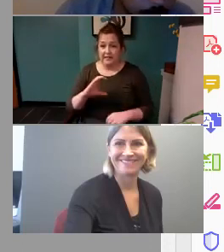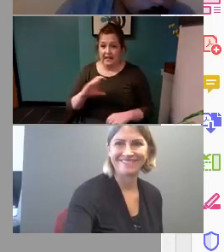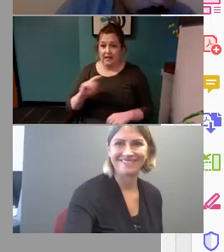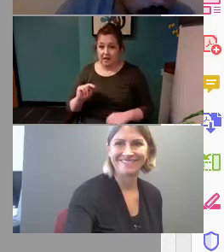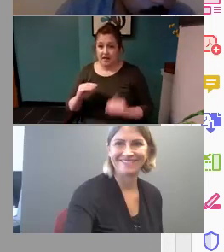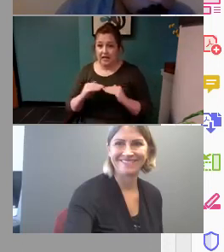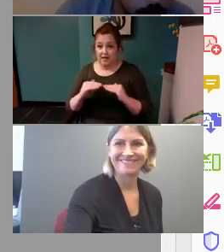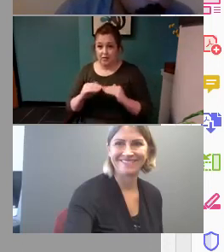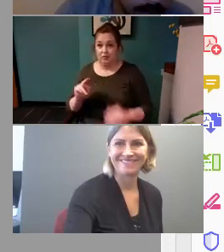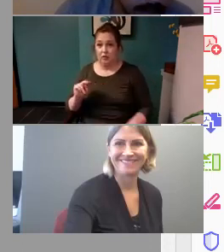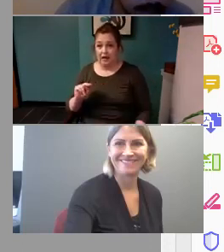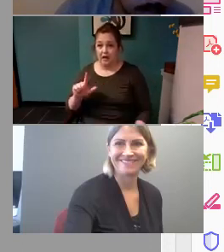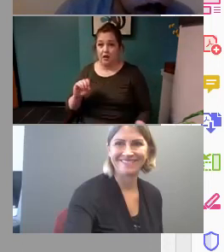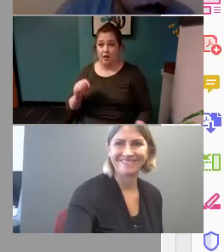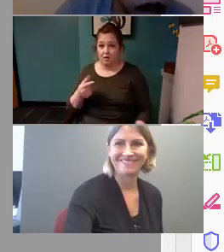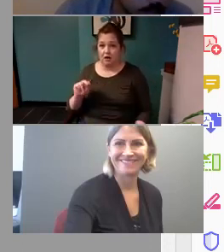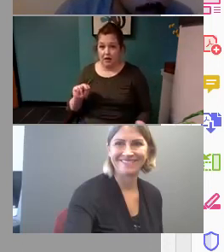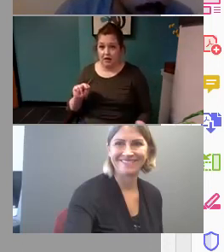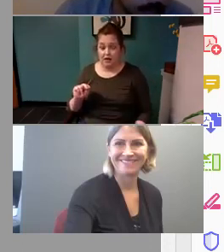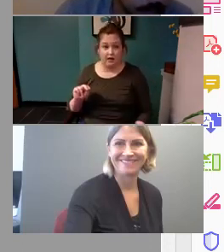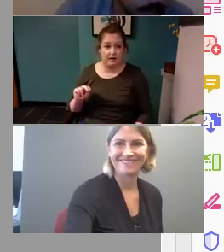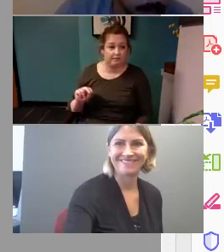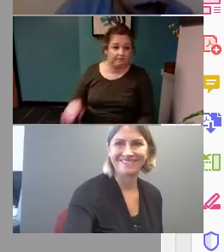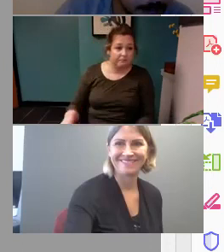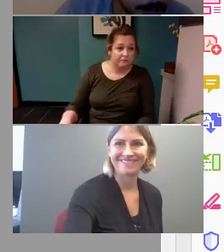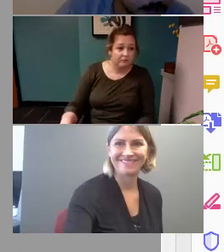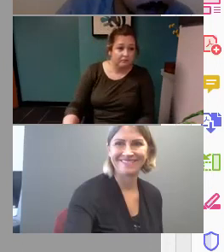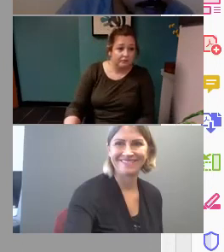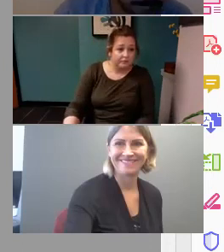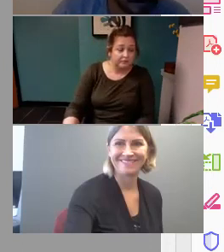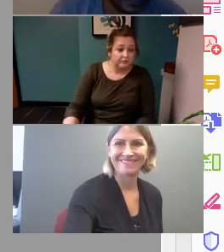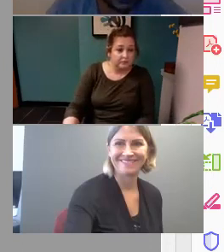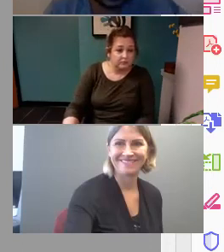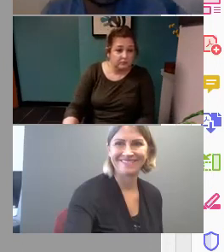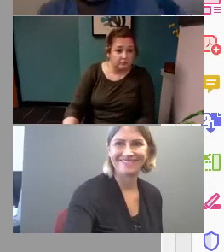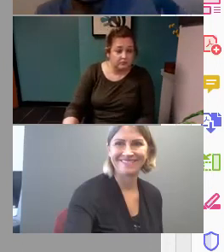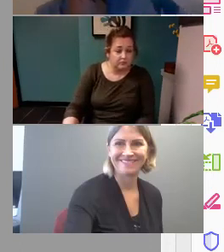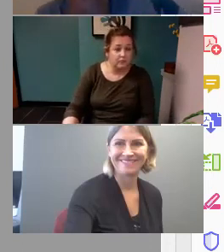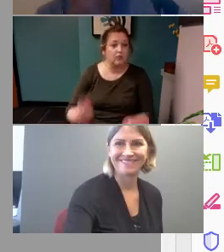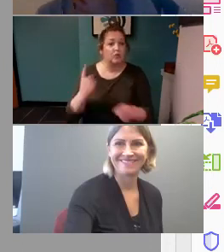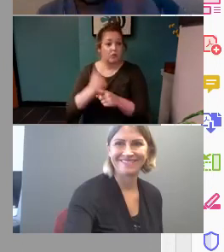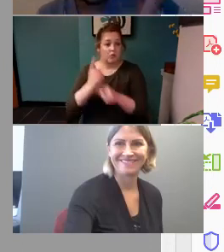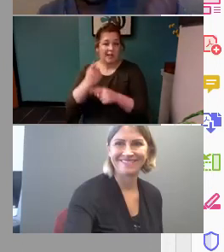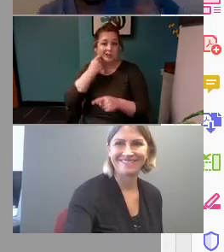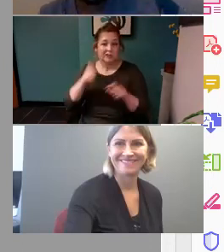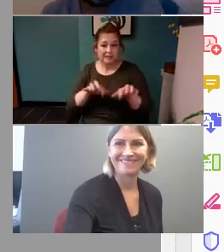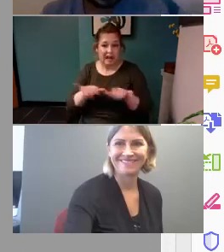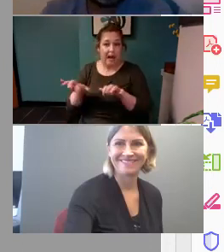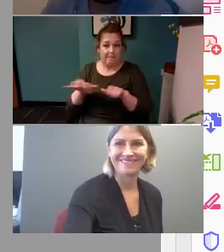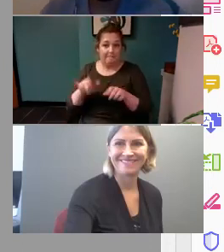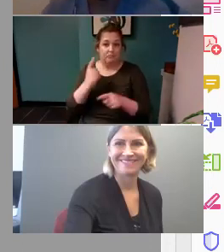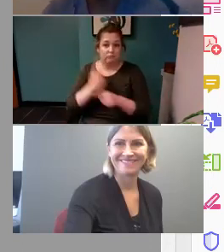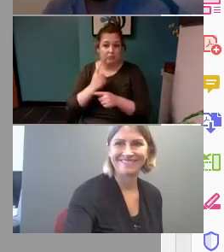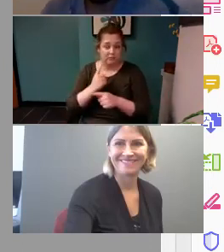Somebody, cn log n equals to x, c minus 1 n equals to y, x minus 1. Yep, there you go. You're correct.